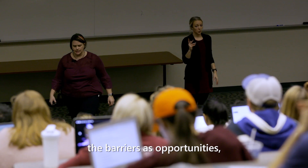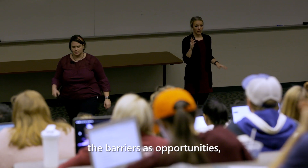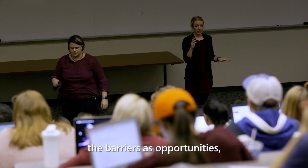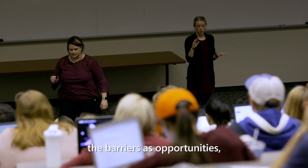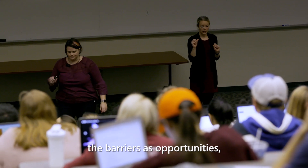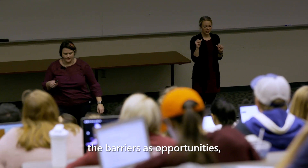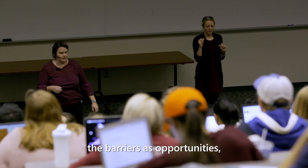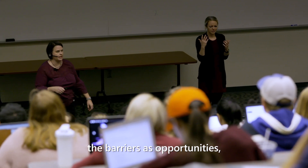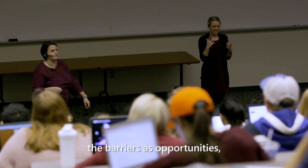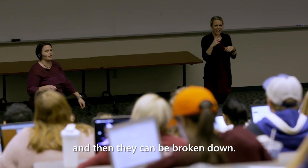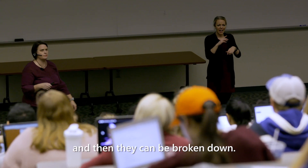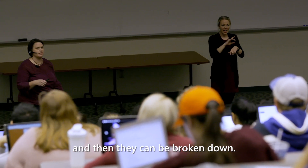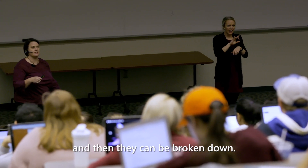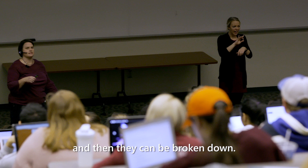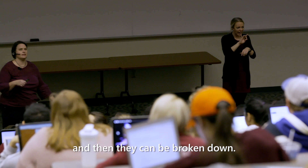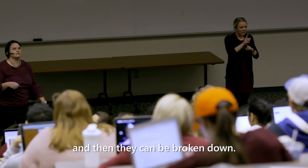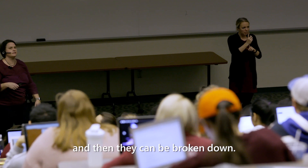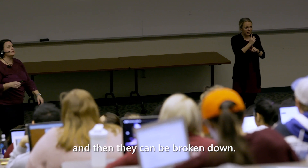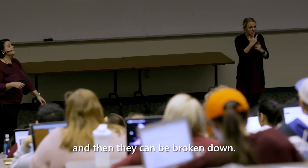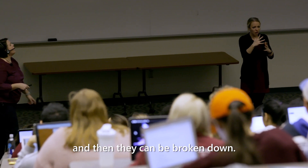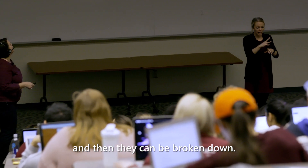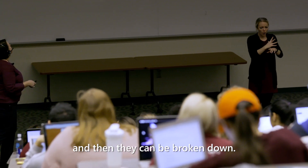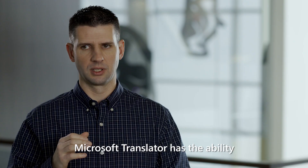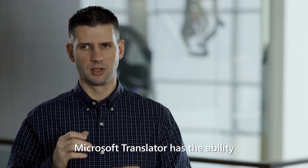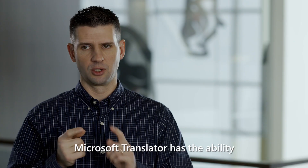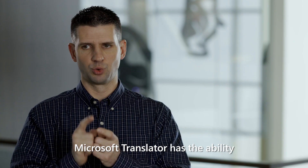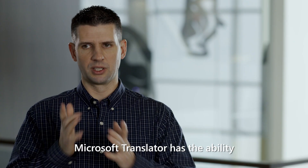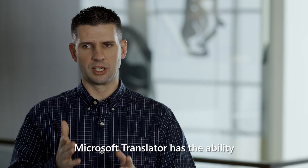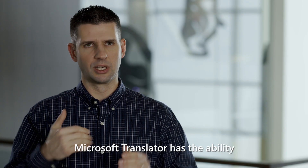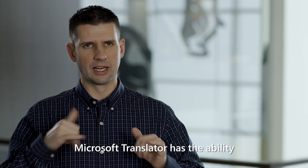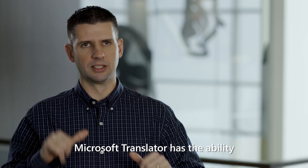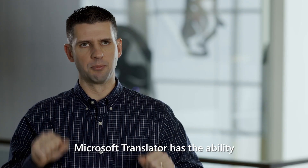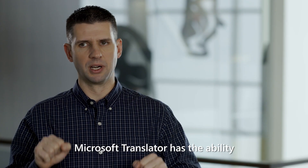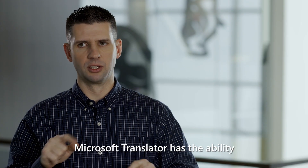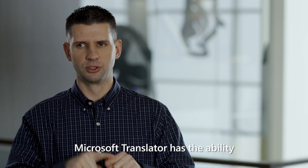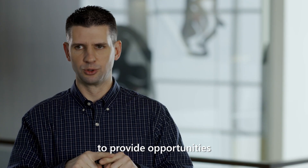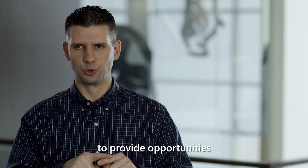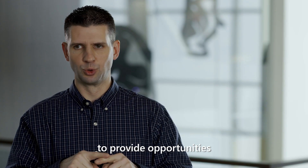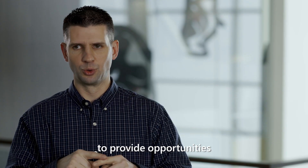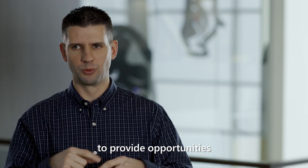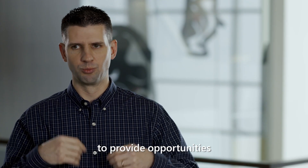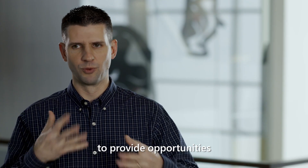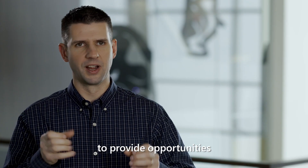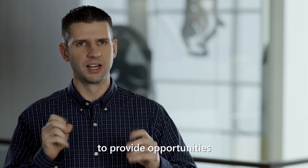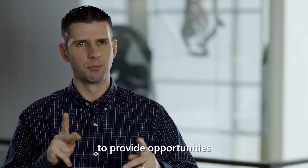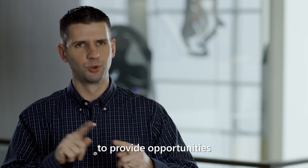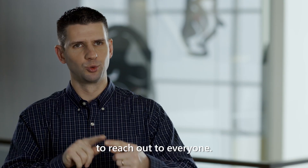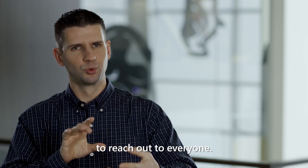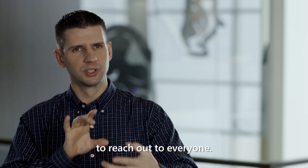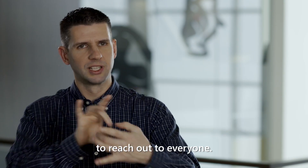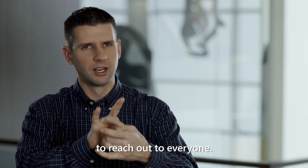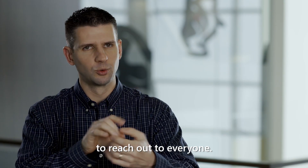look at the barriers as opportunities, and then they can be broken down. Microsoft Translator has the ability to provide opportunities